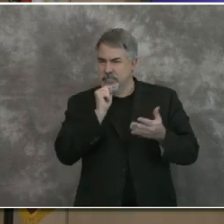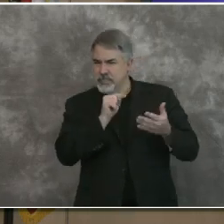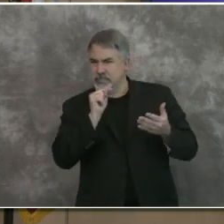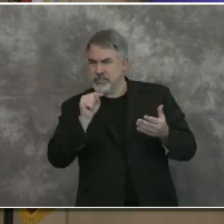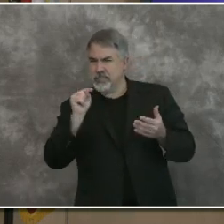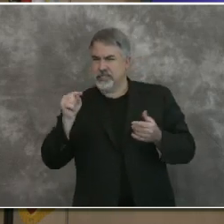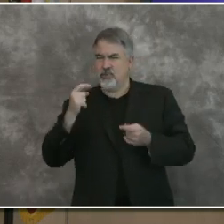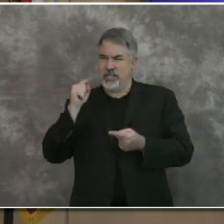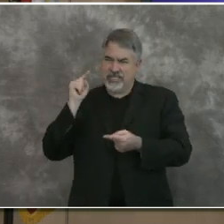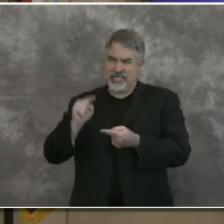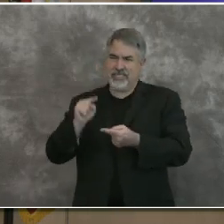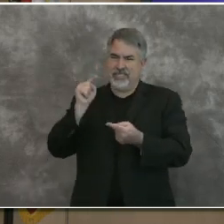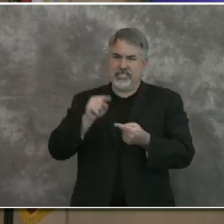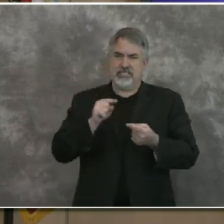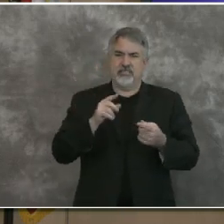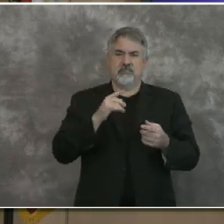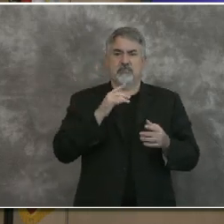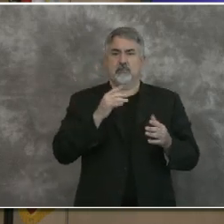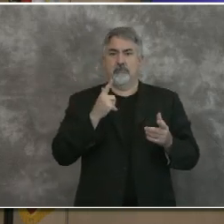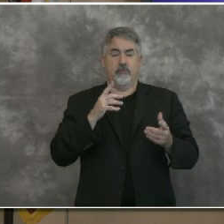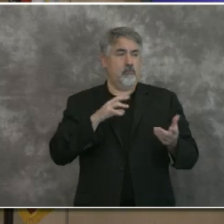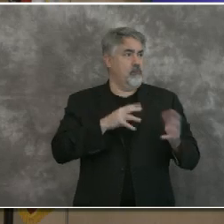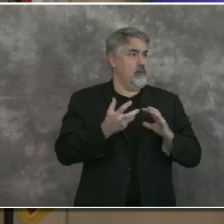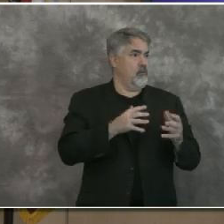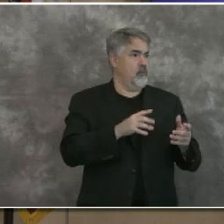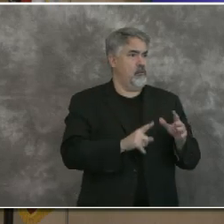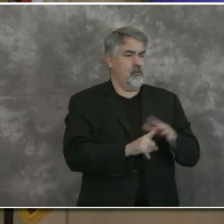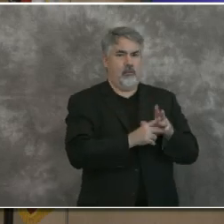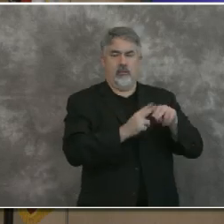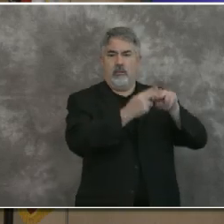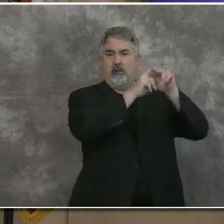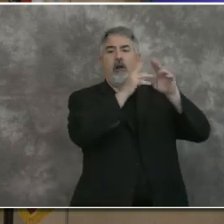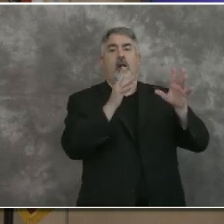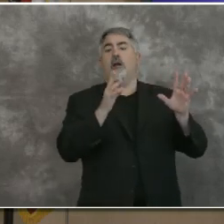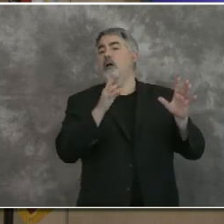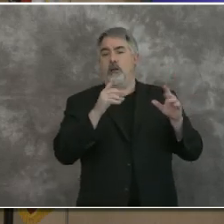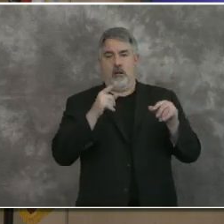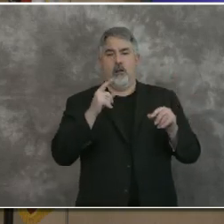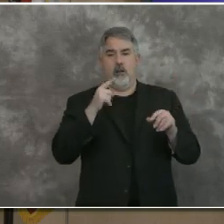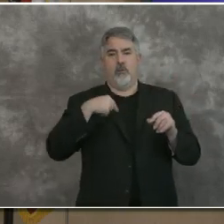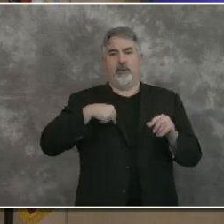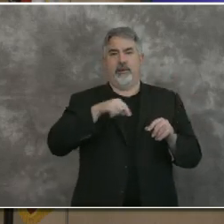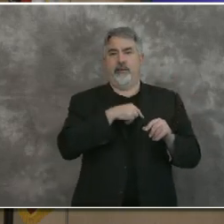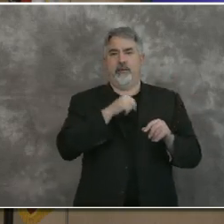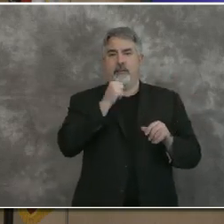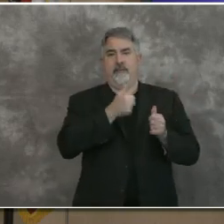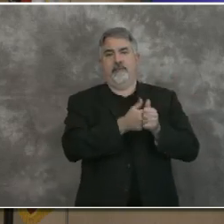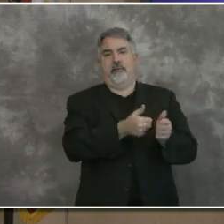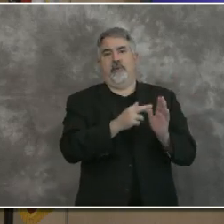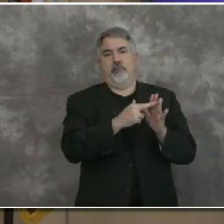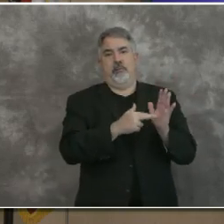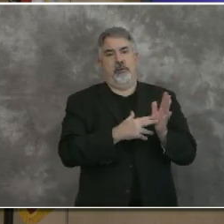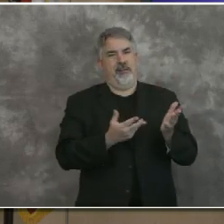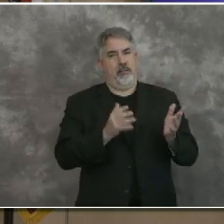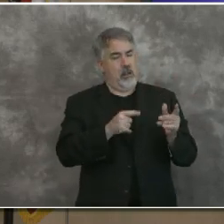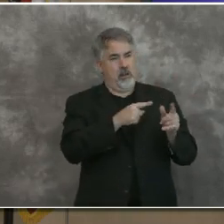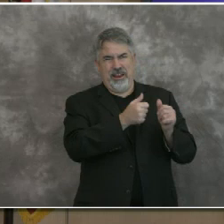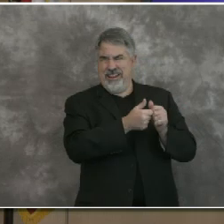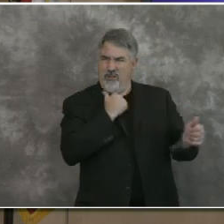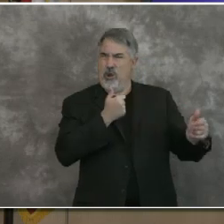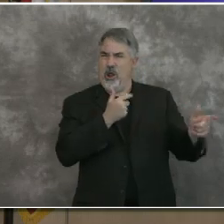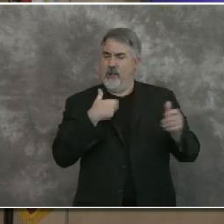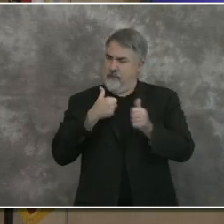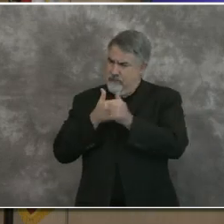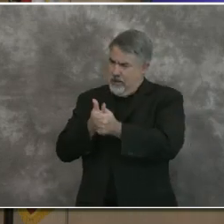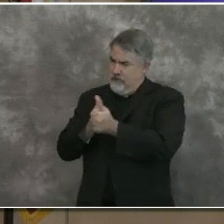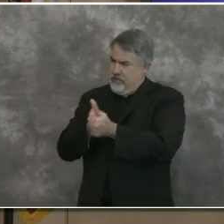change in our conditions, and a change in our conditions would be brought on by a change in our mindset and our commitment and our posture. And we know that if we stay